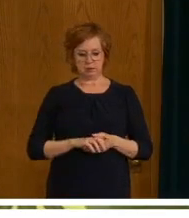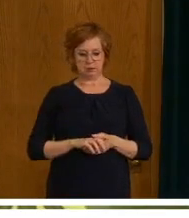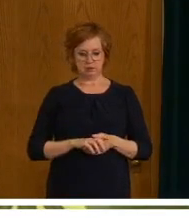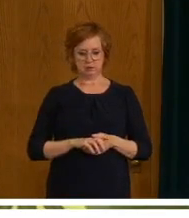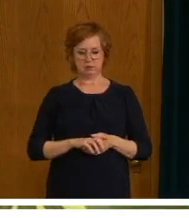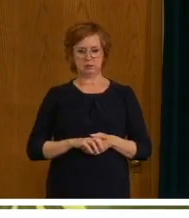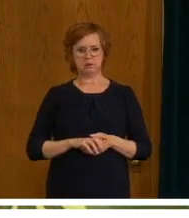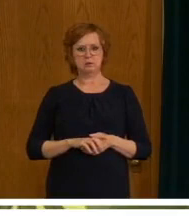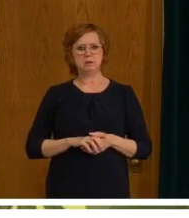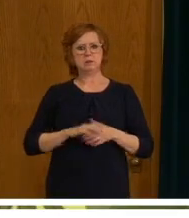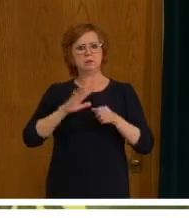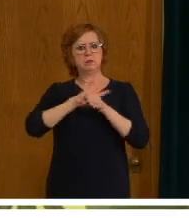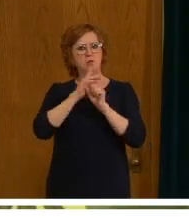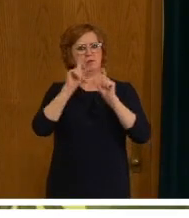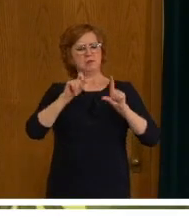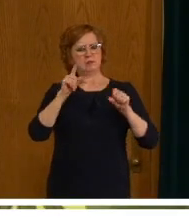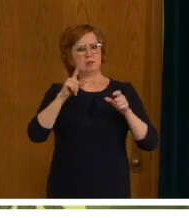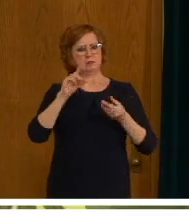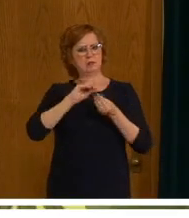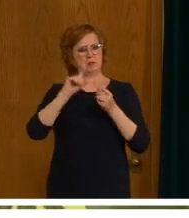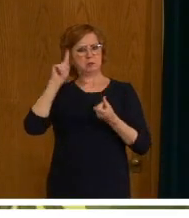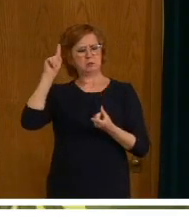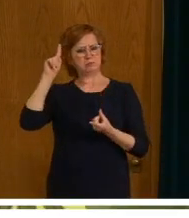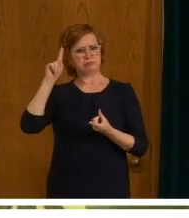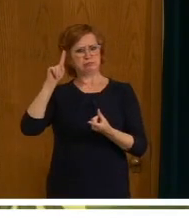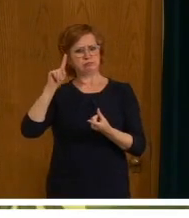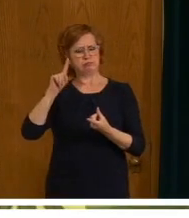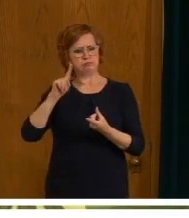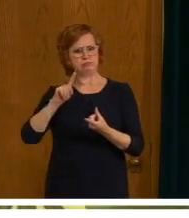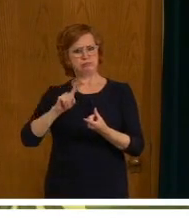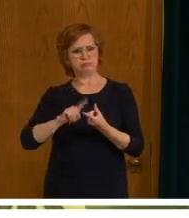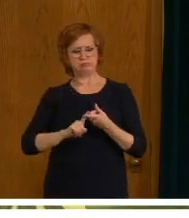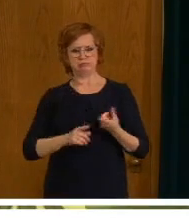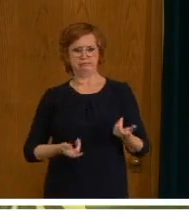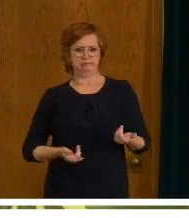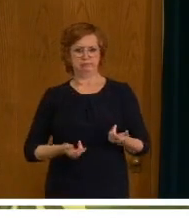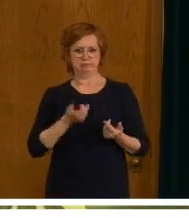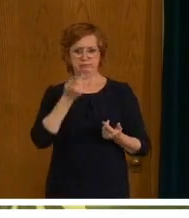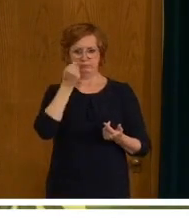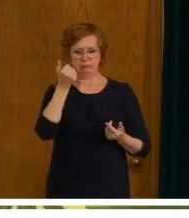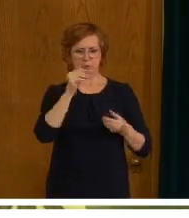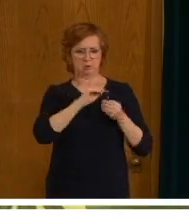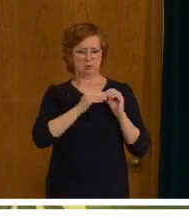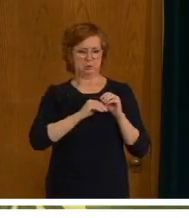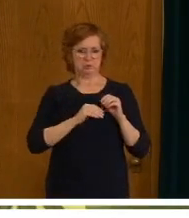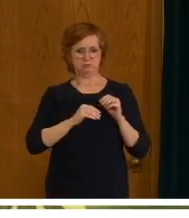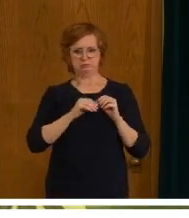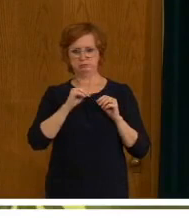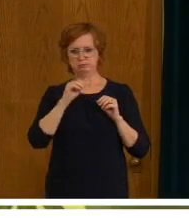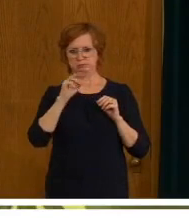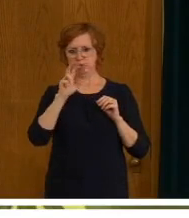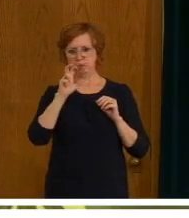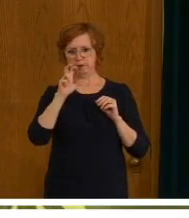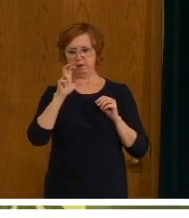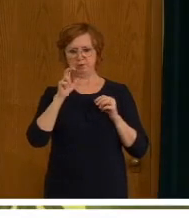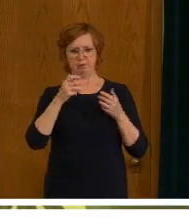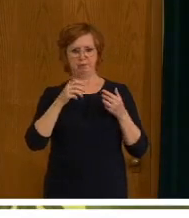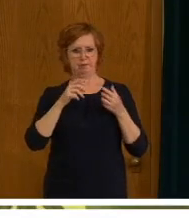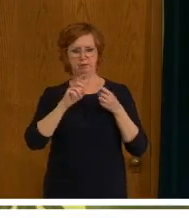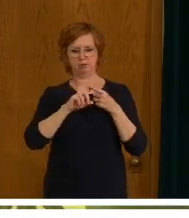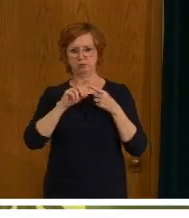down significantly over the last few weeks. Sometimes only a few hundred people tested a day, up to maybe 1,500 or